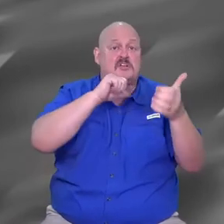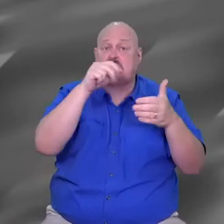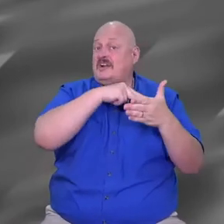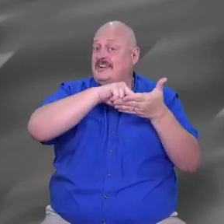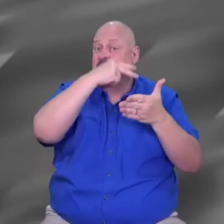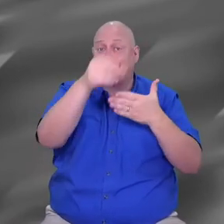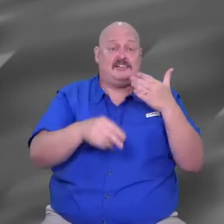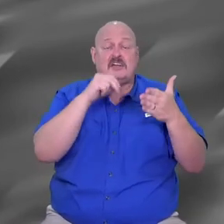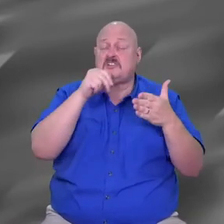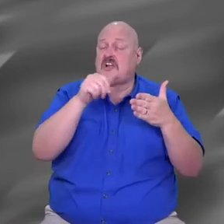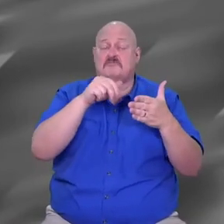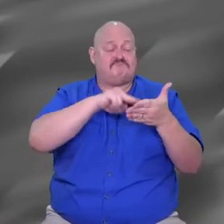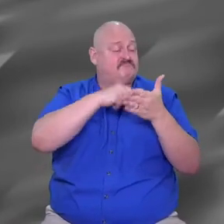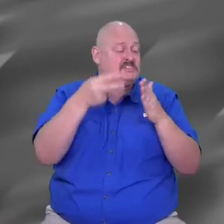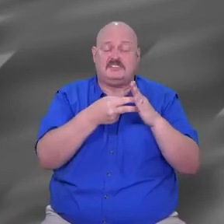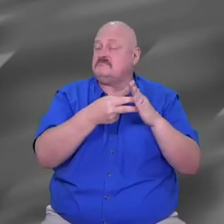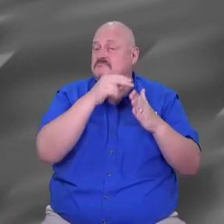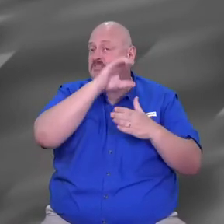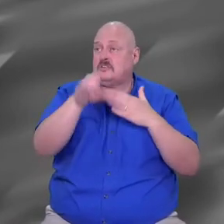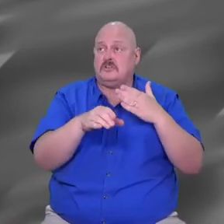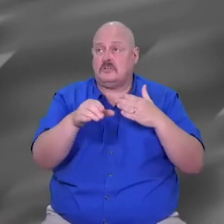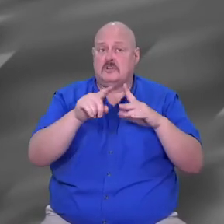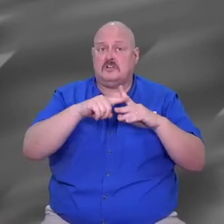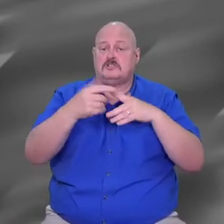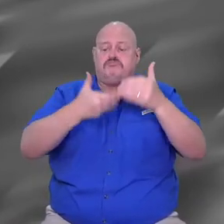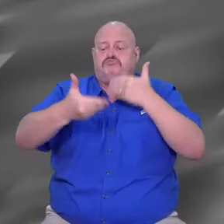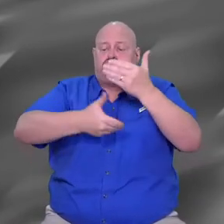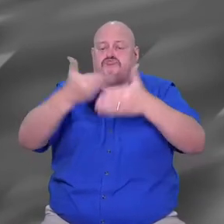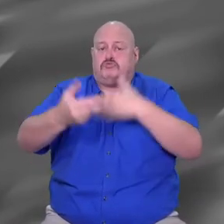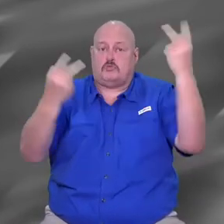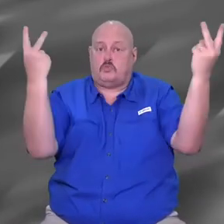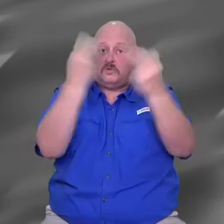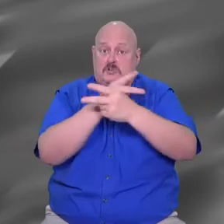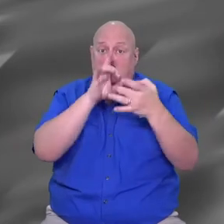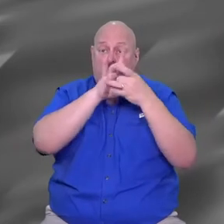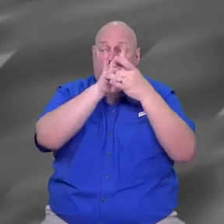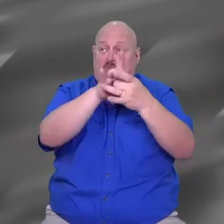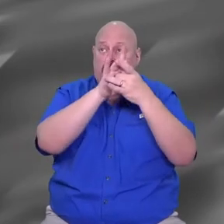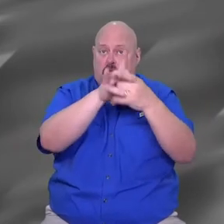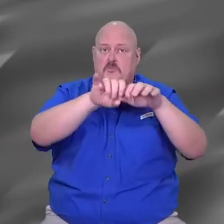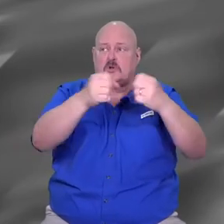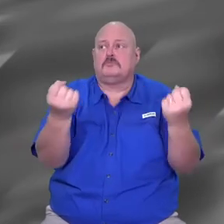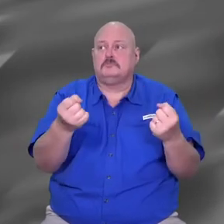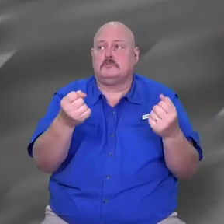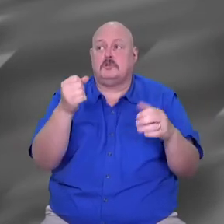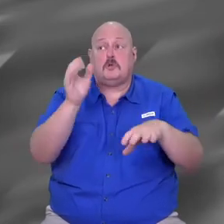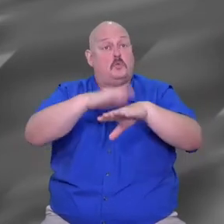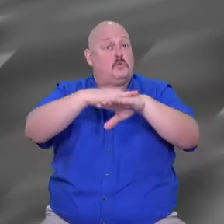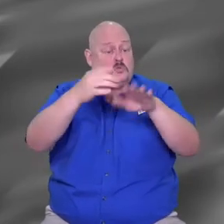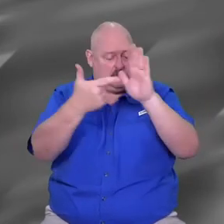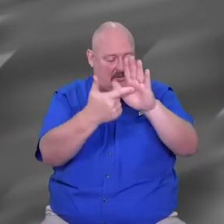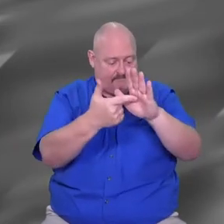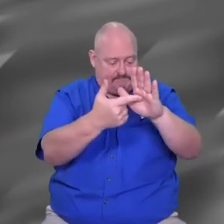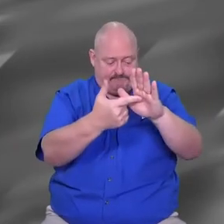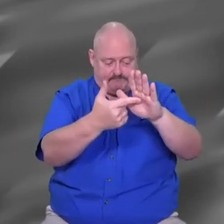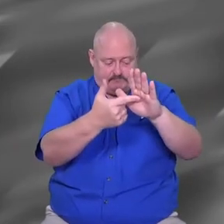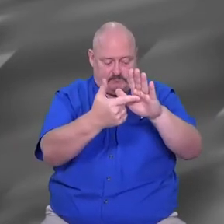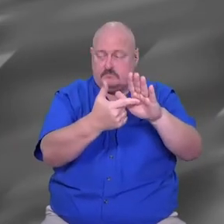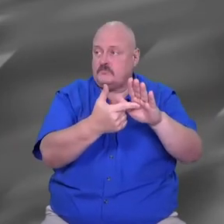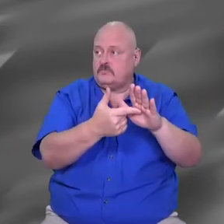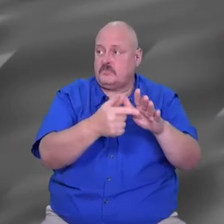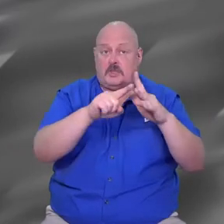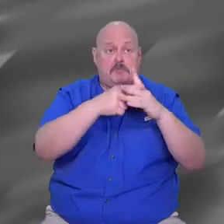consequences is once that ball begins to roll, the relationships get broken. So what are the warning signs? Go back up to the beginning of